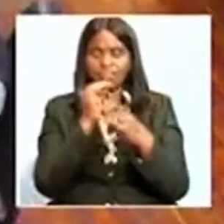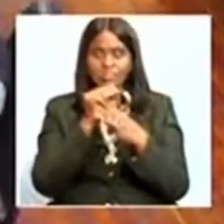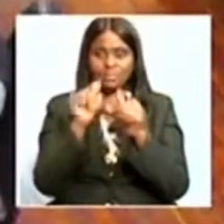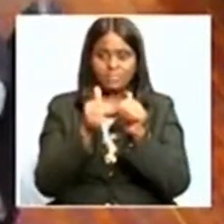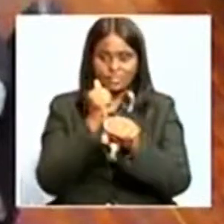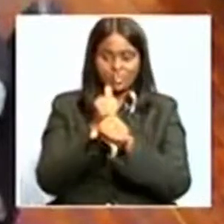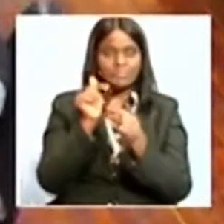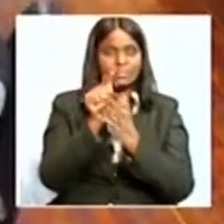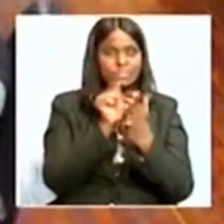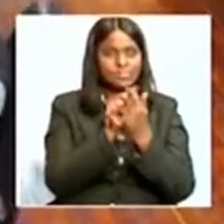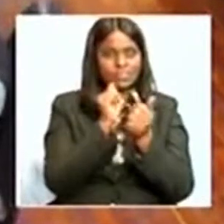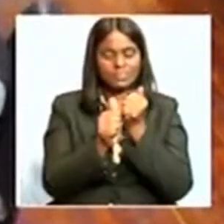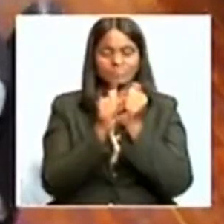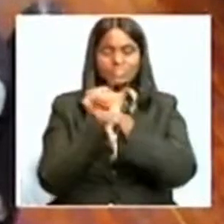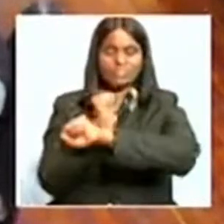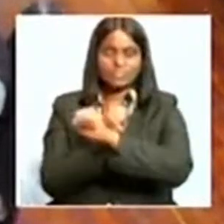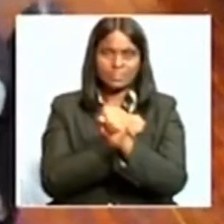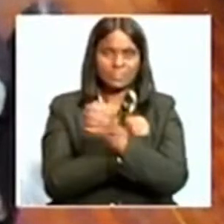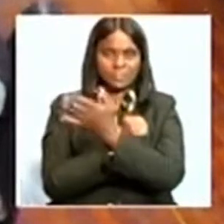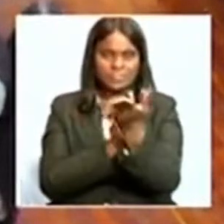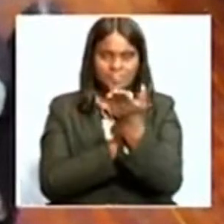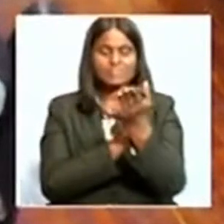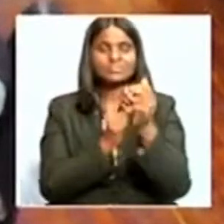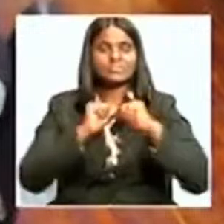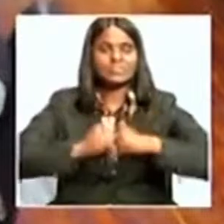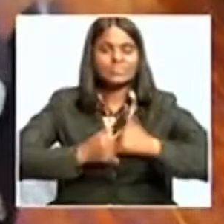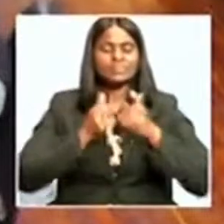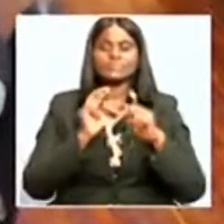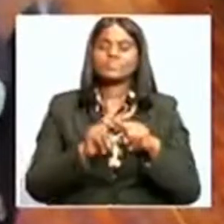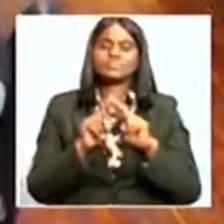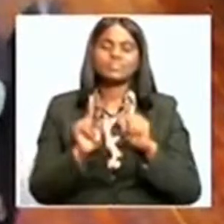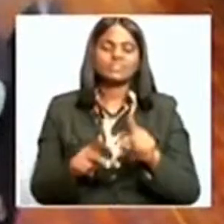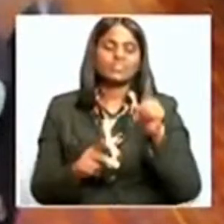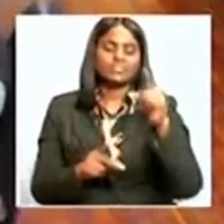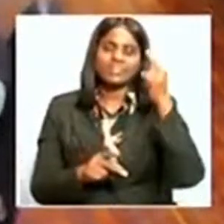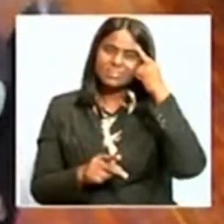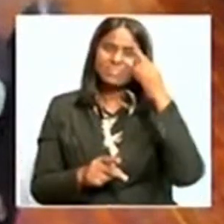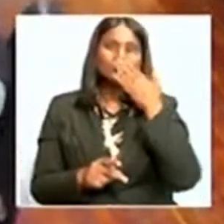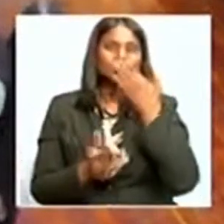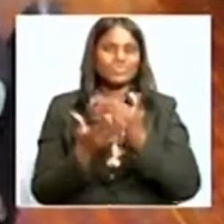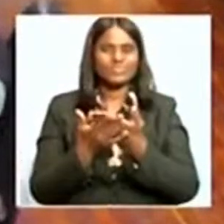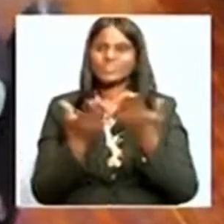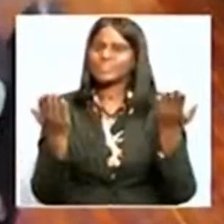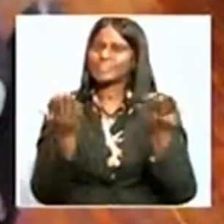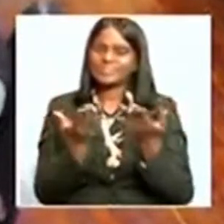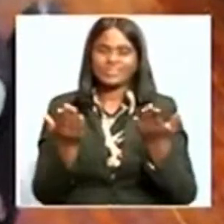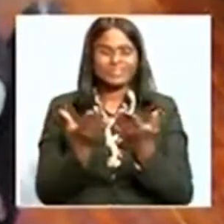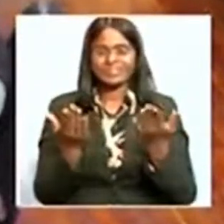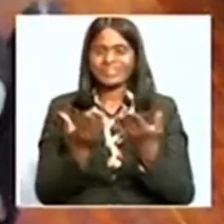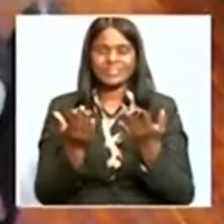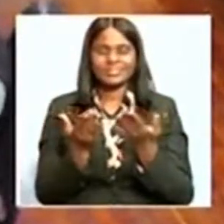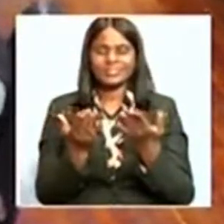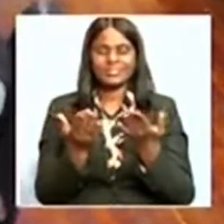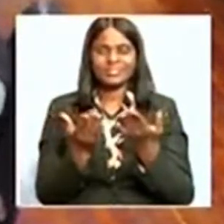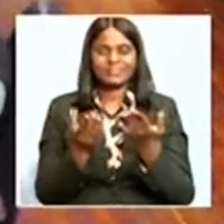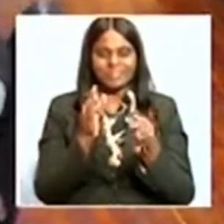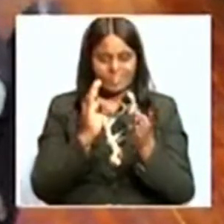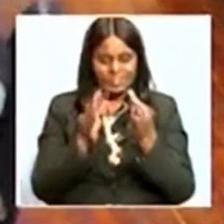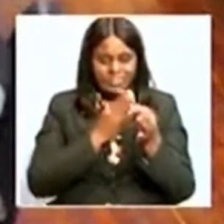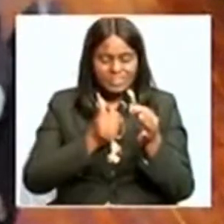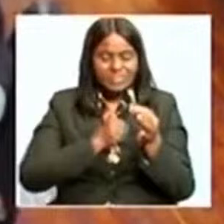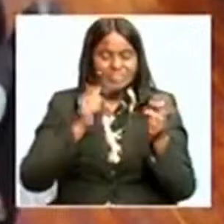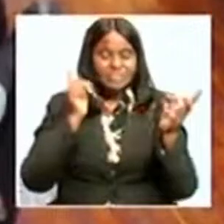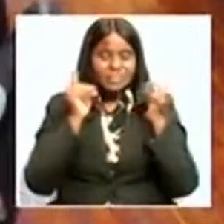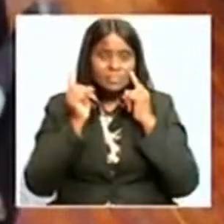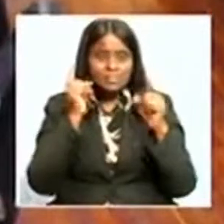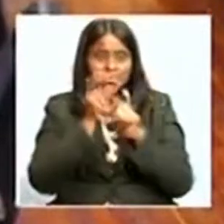laws that are protectionist of ourselves, Chair, I think that is not a very good practice. Because if I listen from